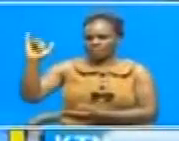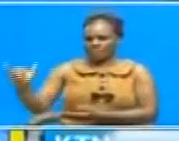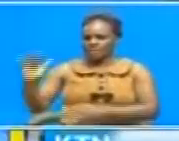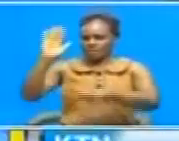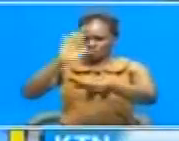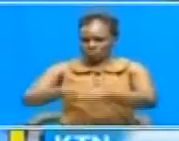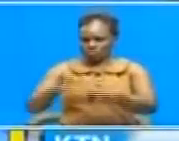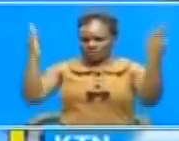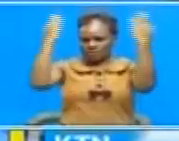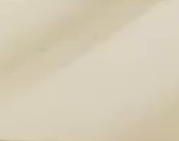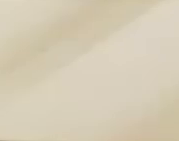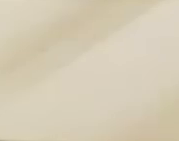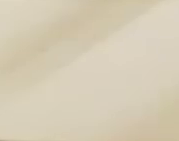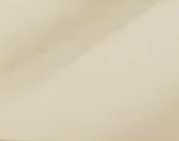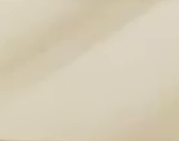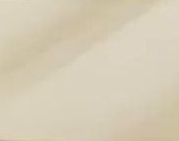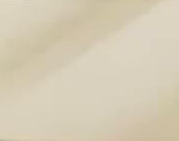yourself a good night.